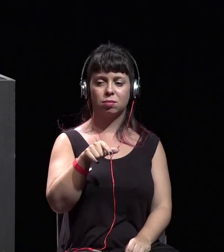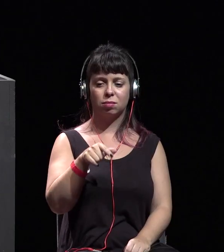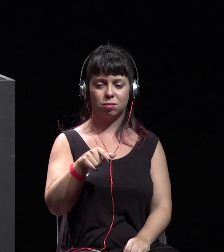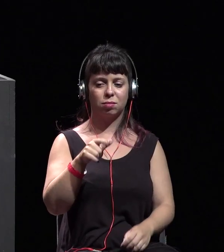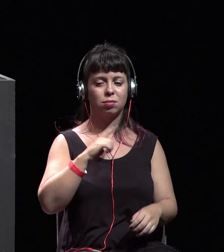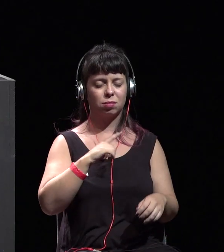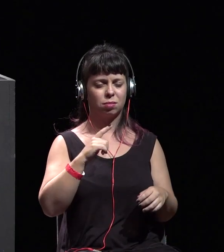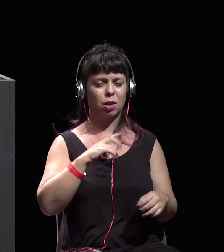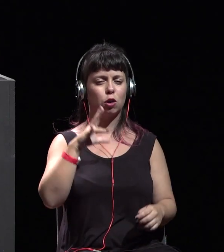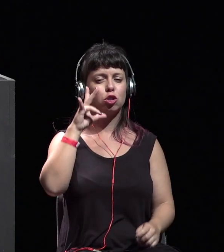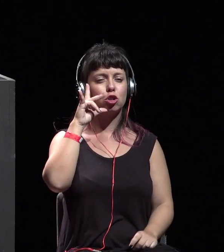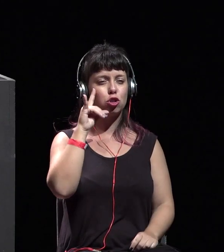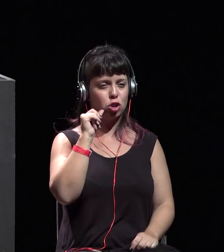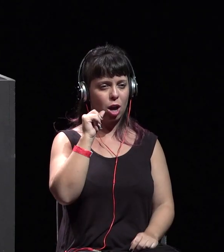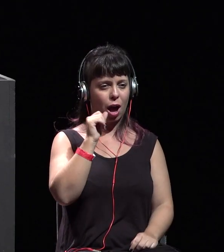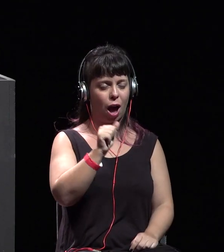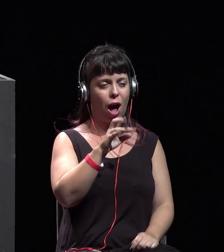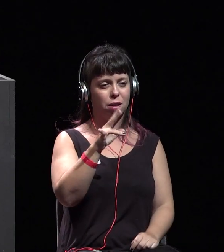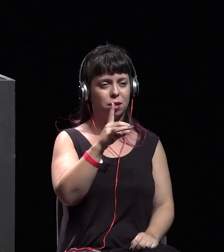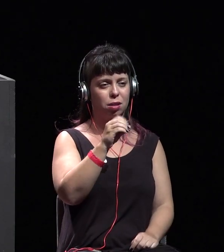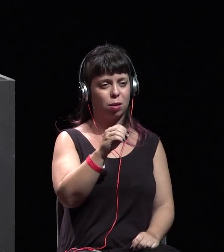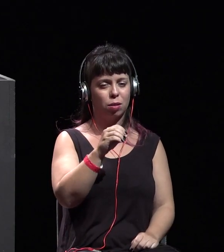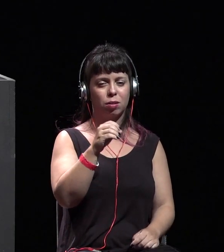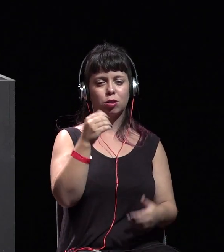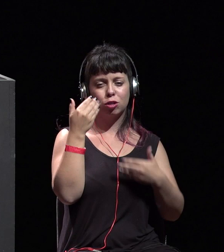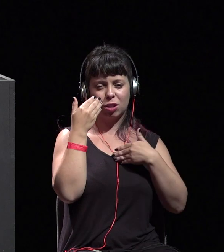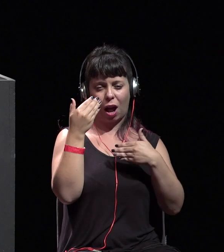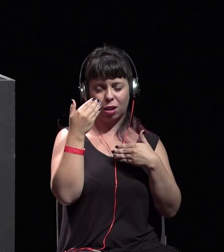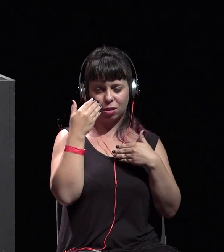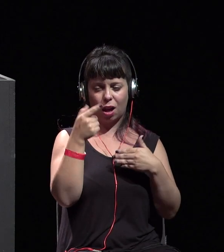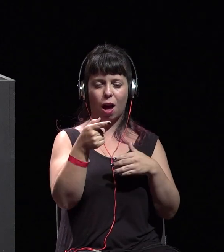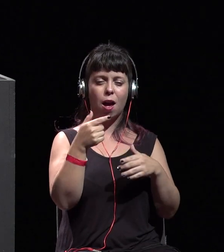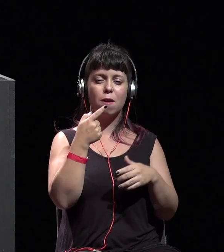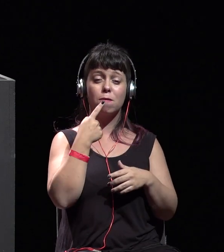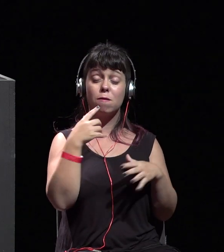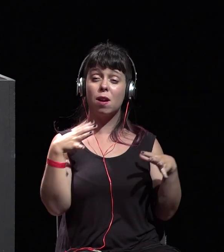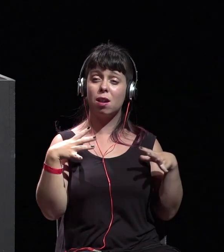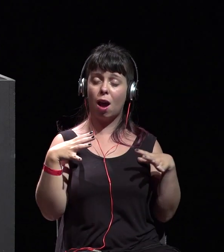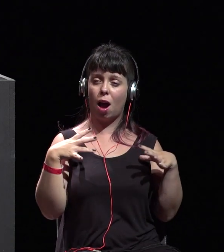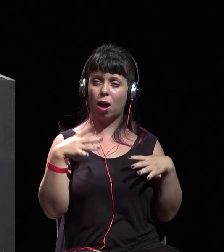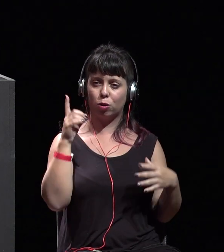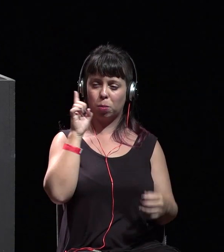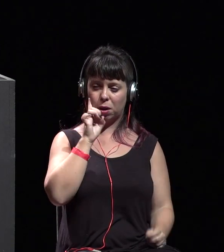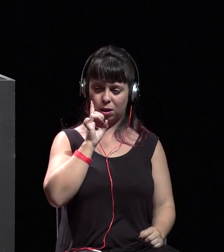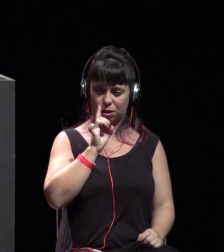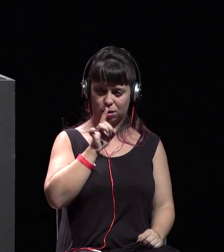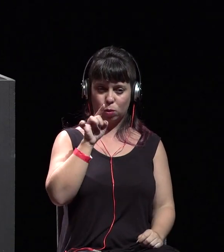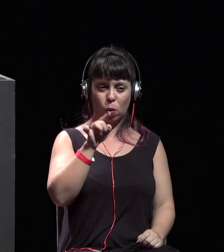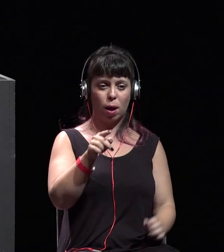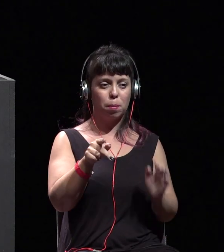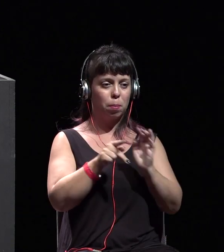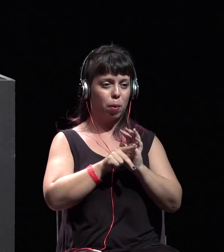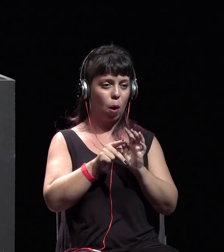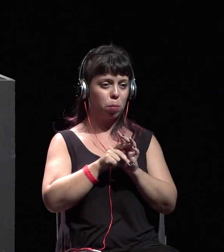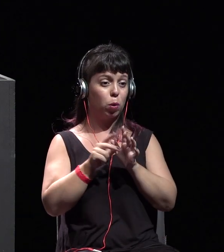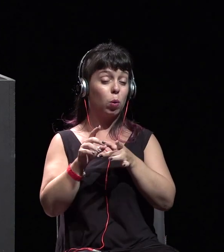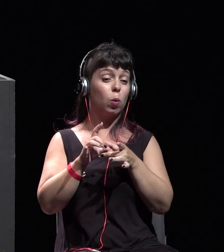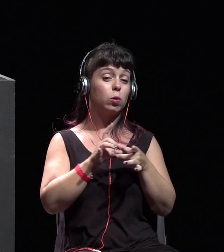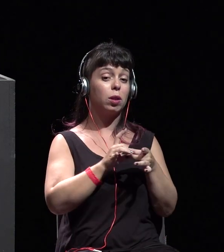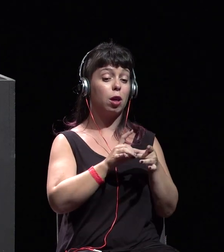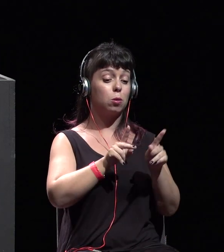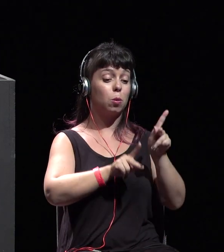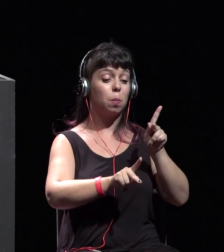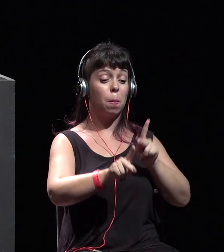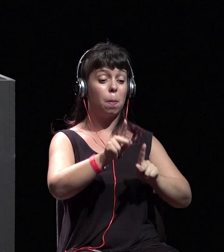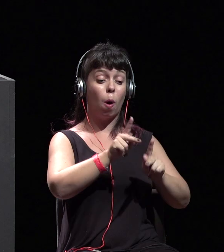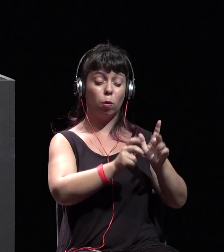genocide of indigenous peoples, President Trump deployed tear gas against migrant families seeking asylum in the United States at the